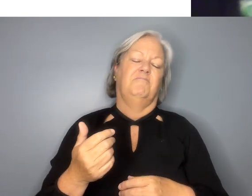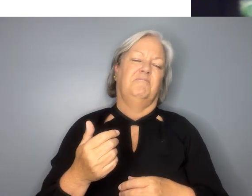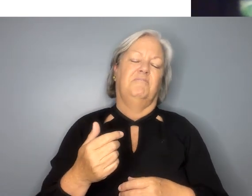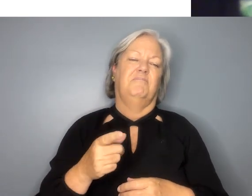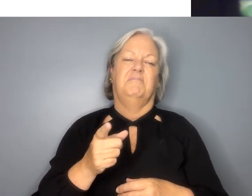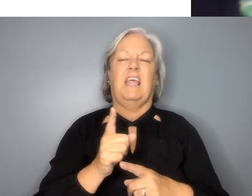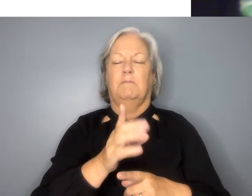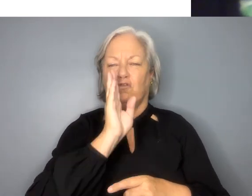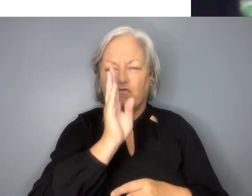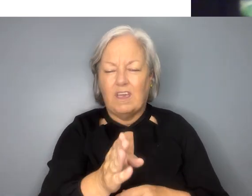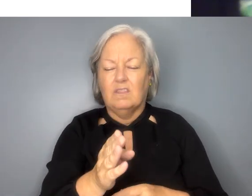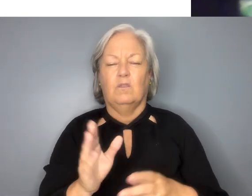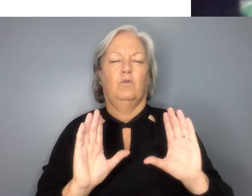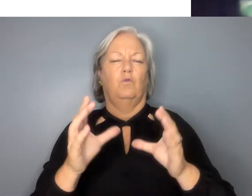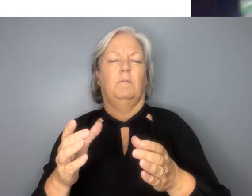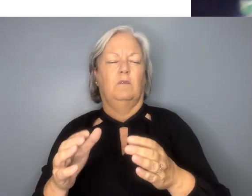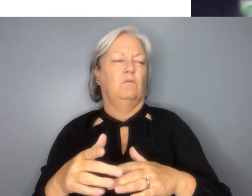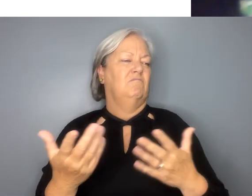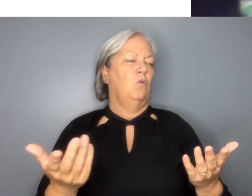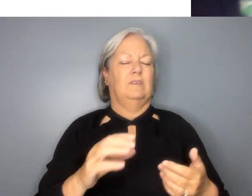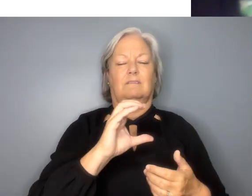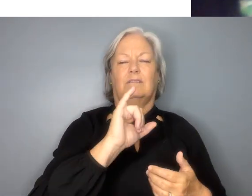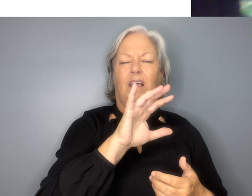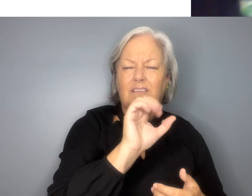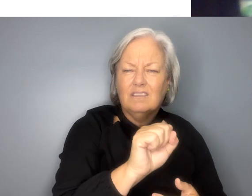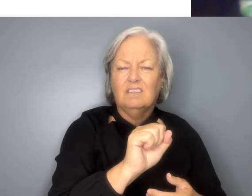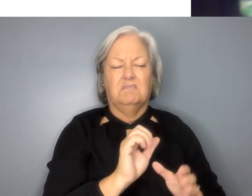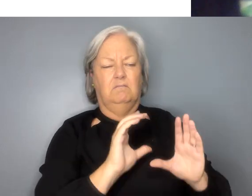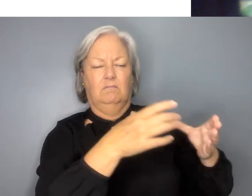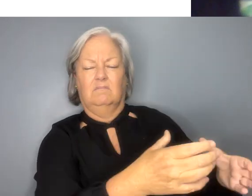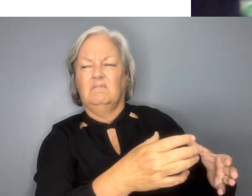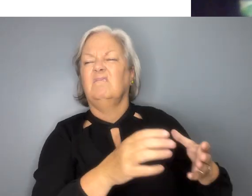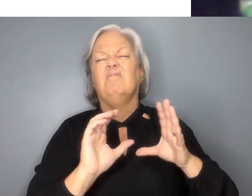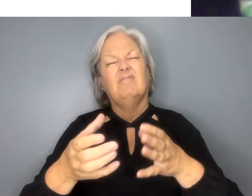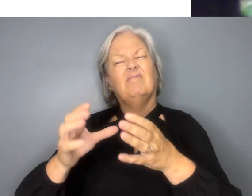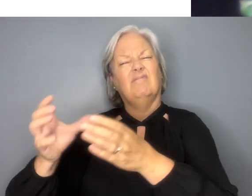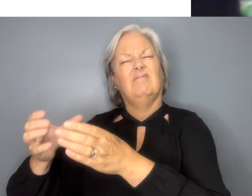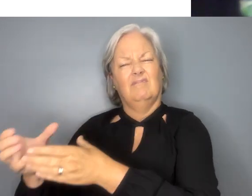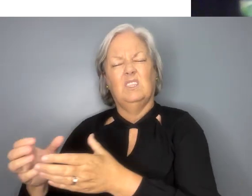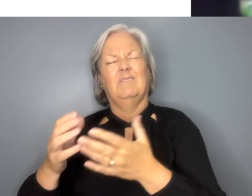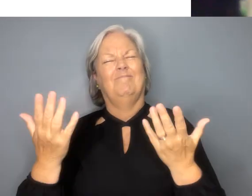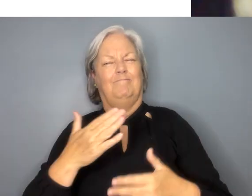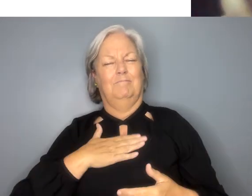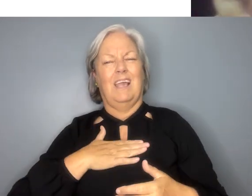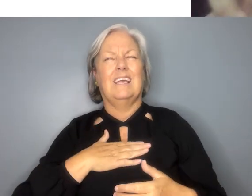cis-normative or heteronormative. So in a lot of ways, my experiences